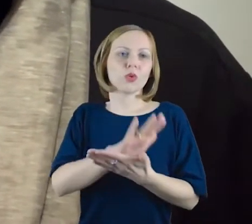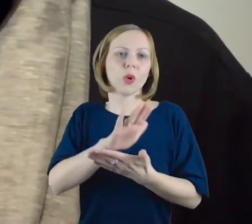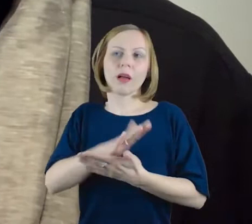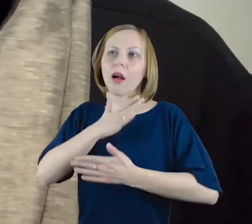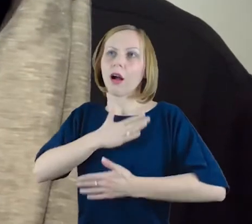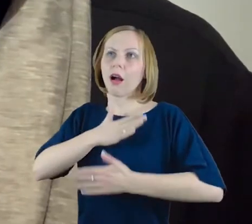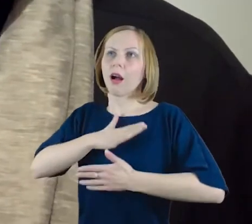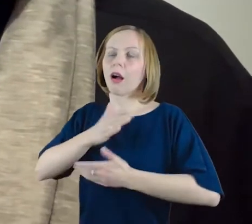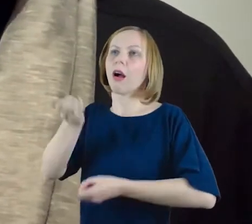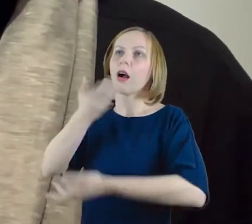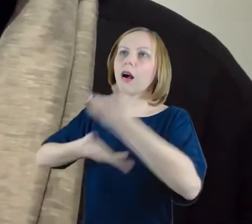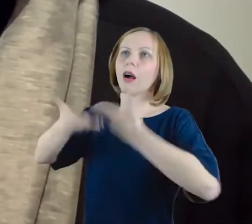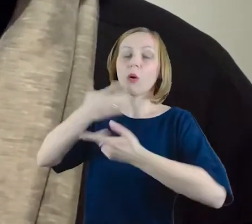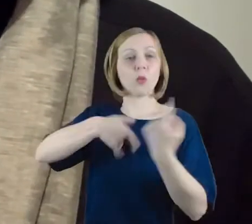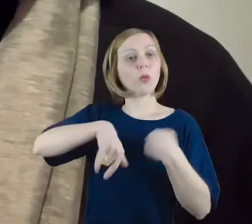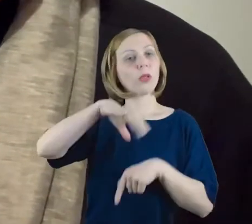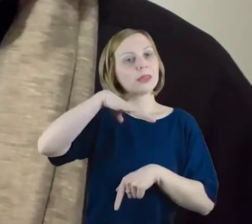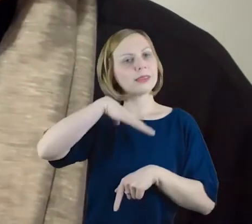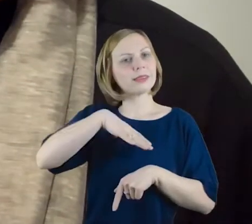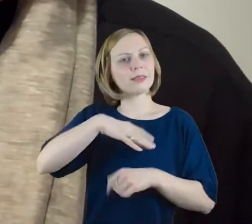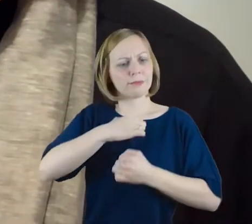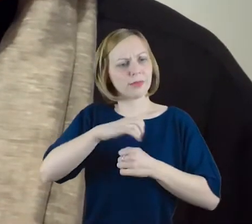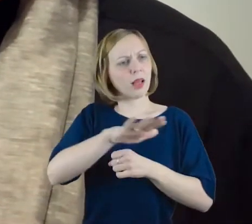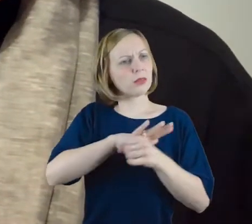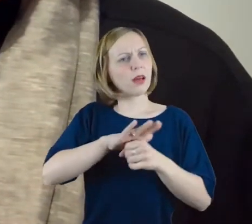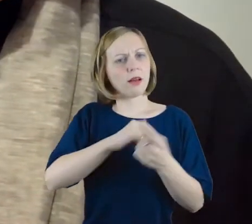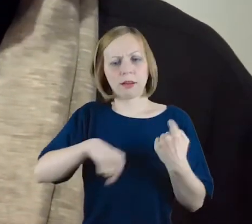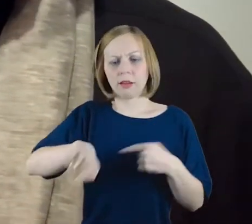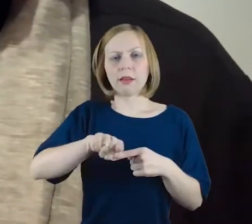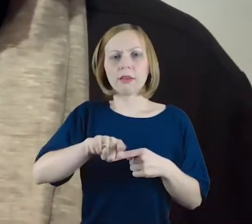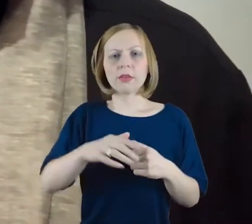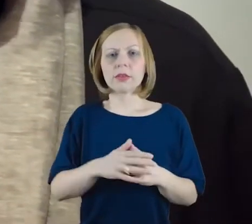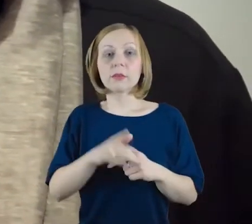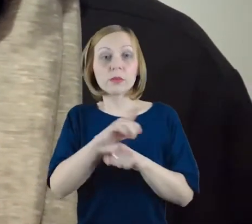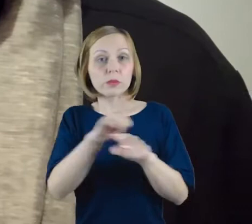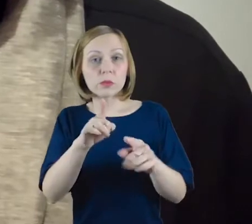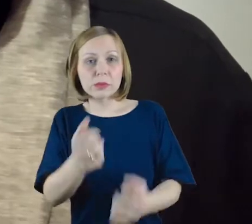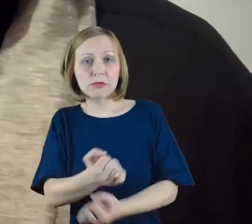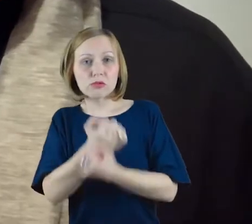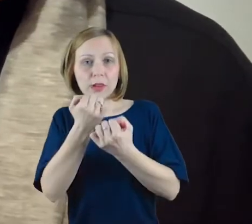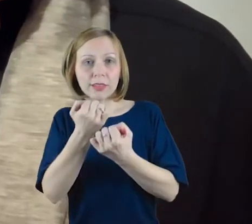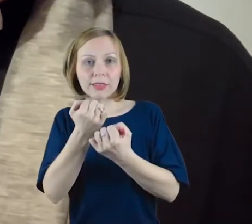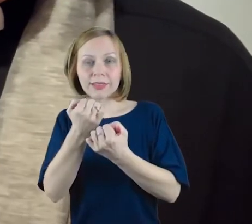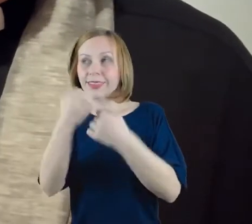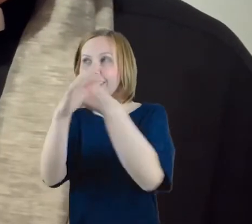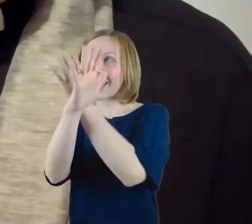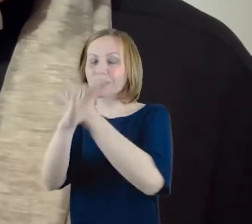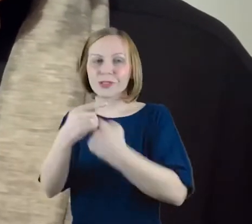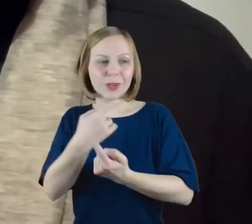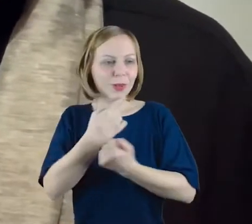need, whatever our circumstances this Christmas. May you be strengthened by the words of the angel to